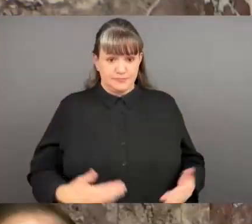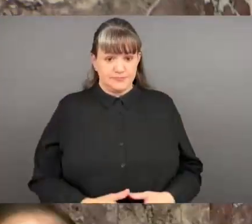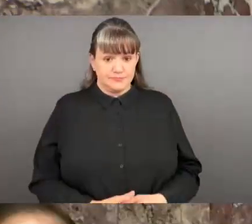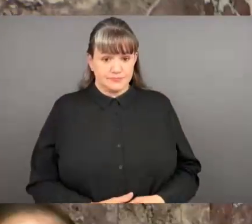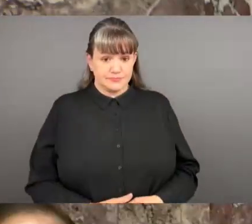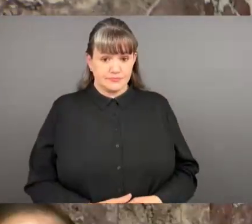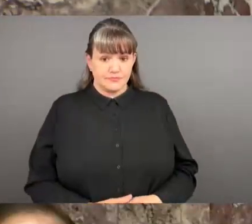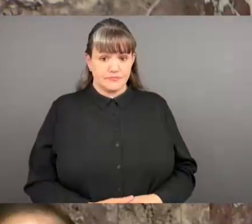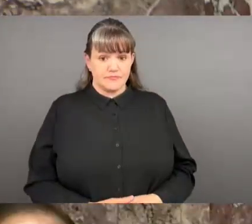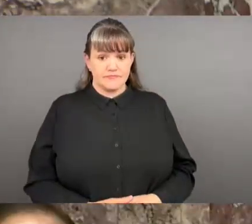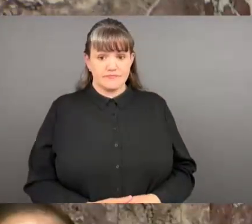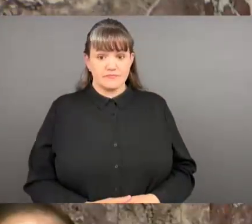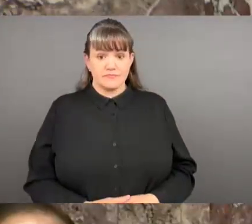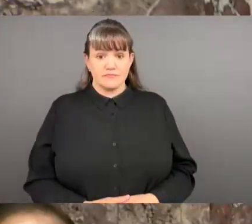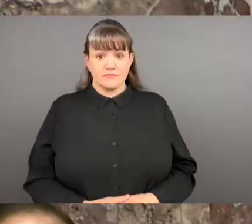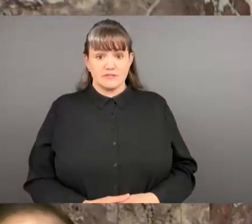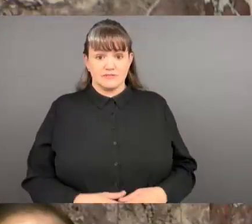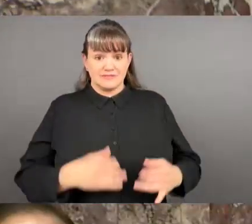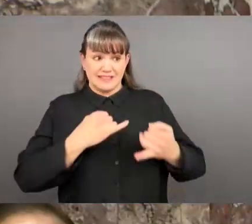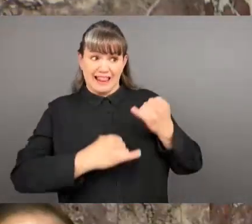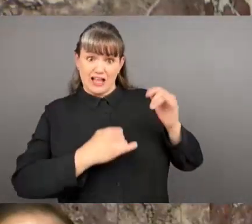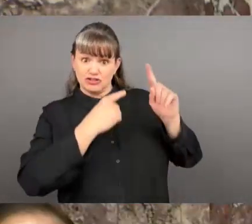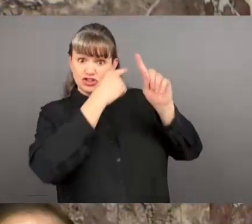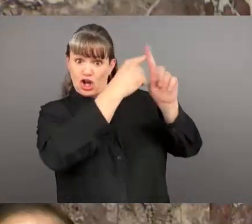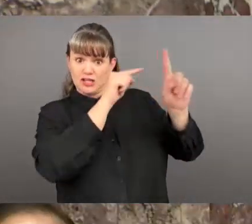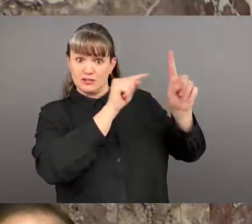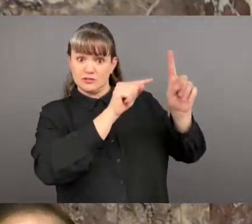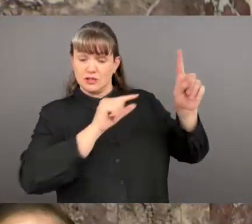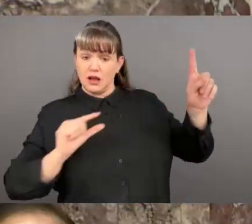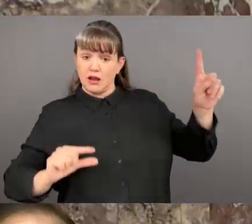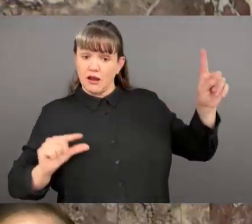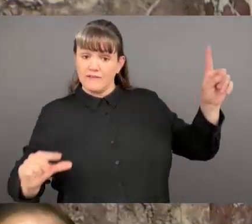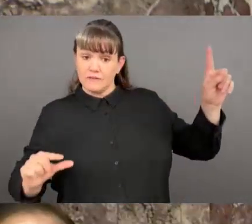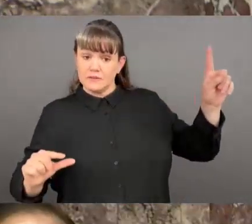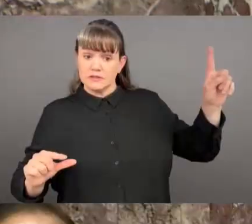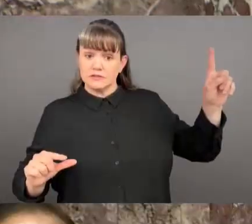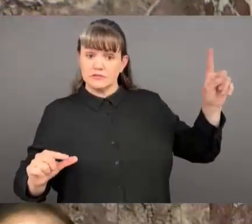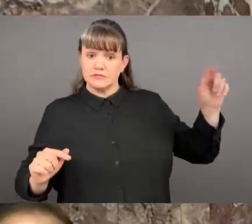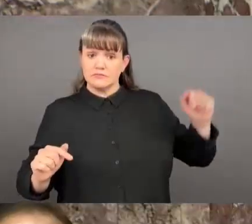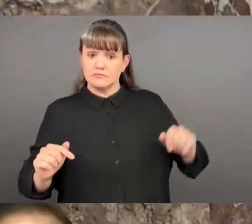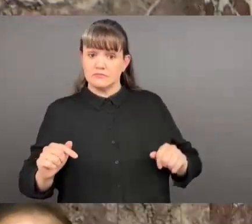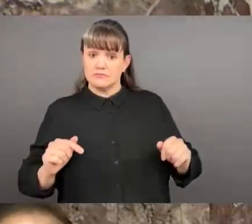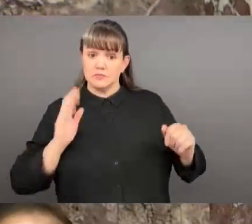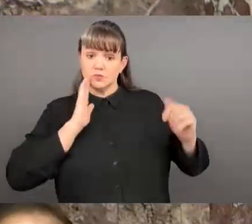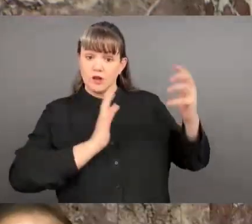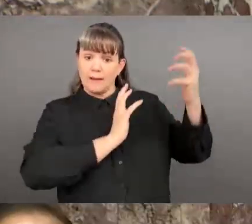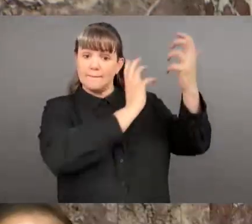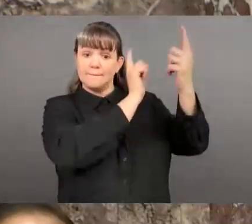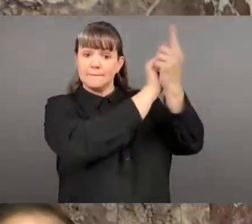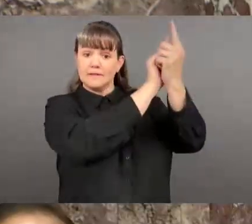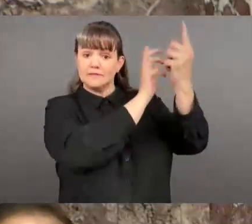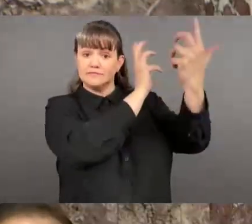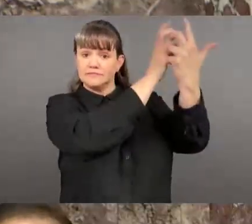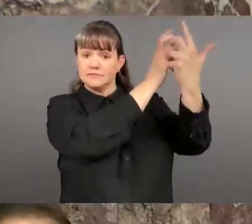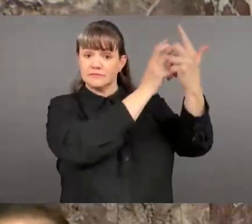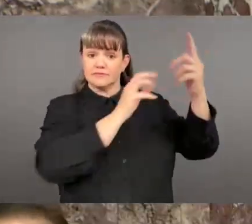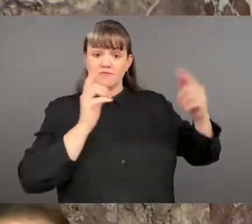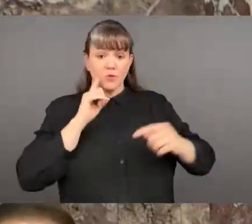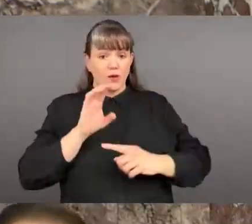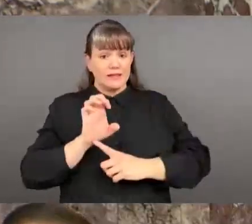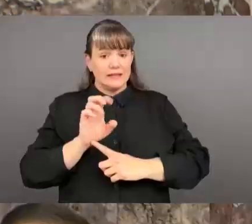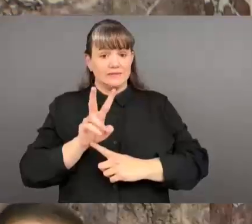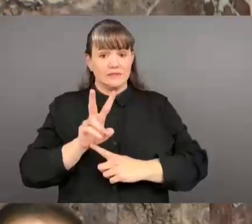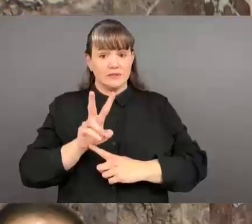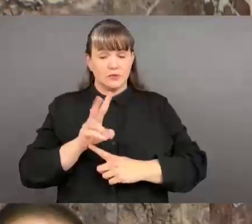government. I would say that on EVs, we are leading Canada. number one in Canada.